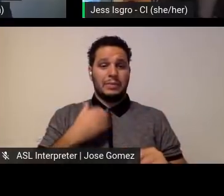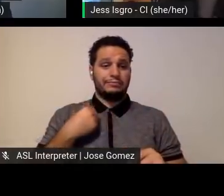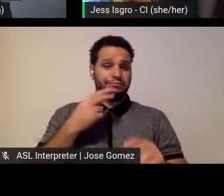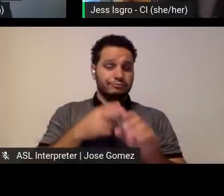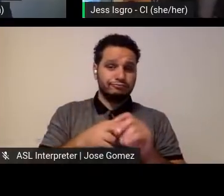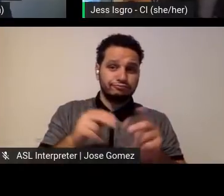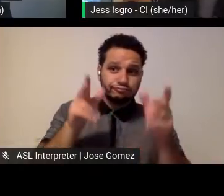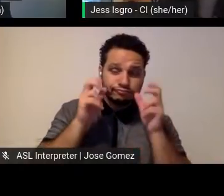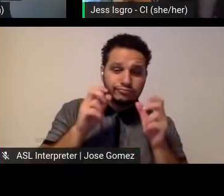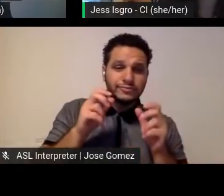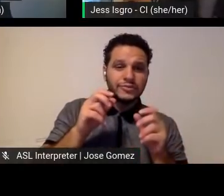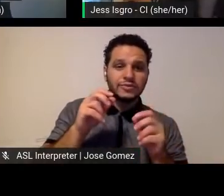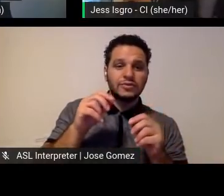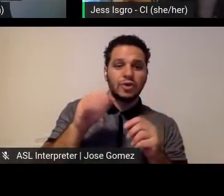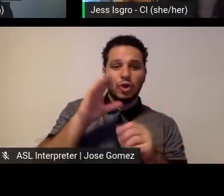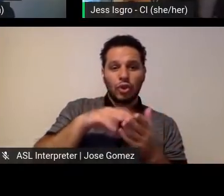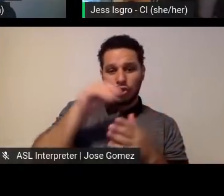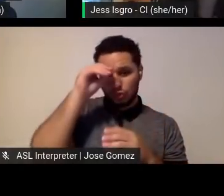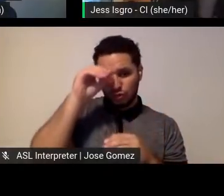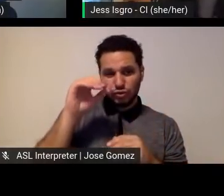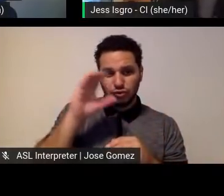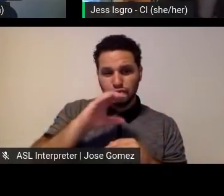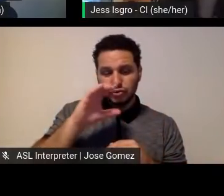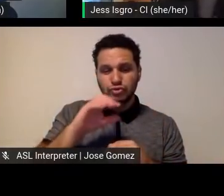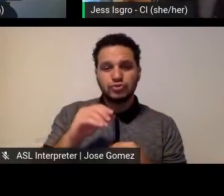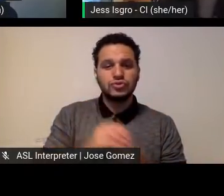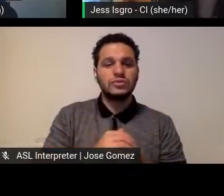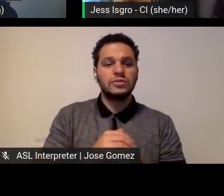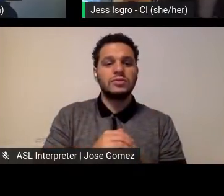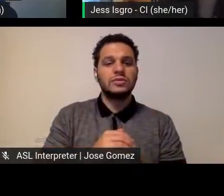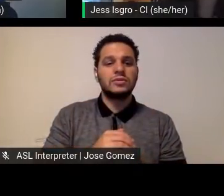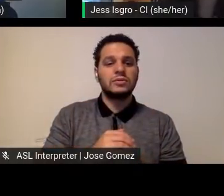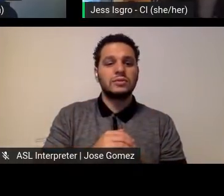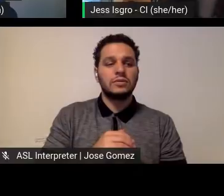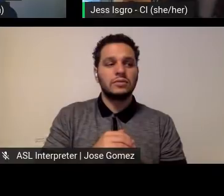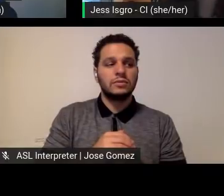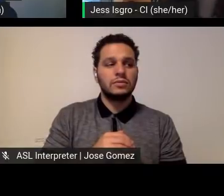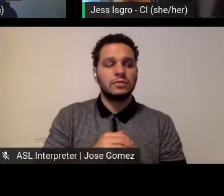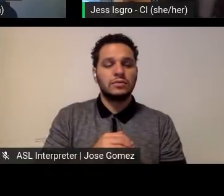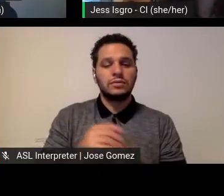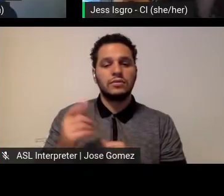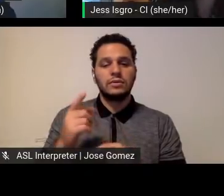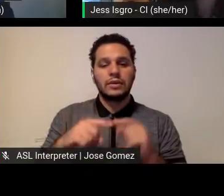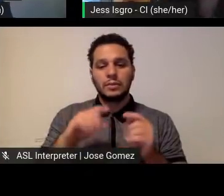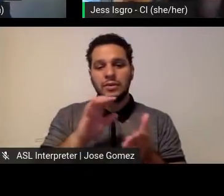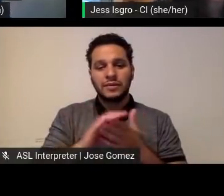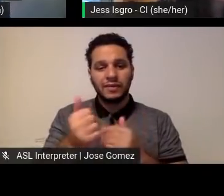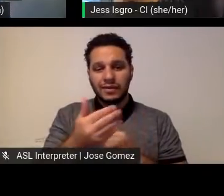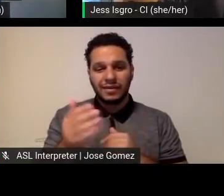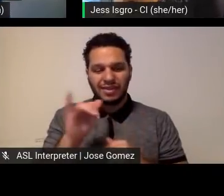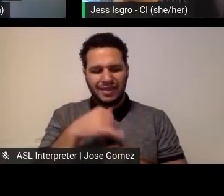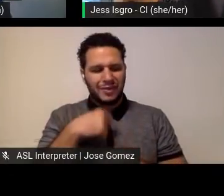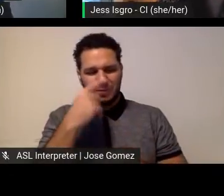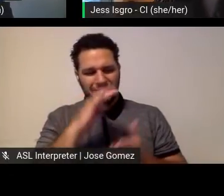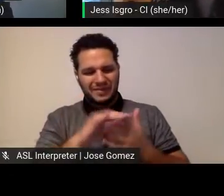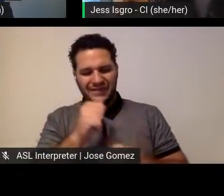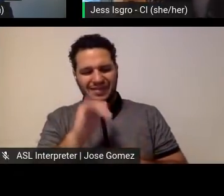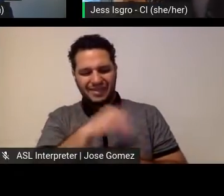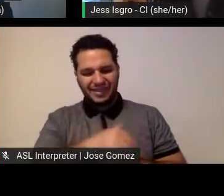of the search curve for my own. Okay. I'm glad I wasn't just followed up with, don't believe any of that.